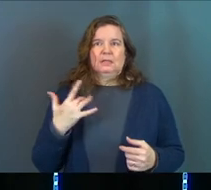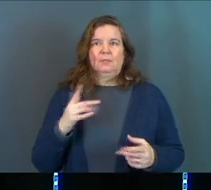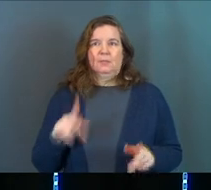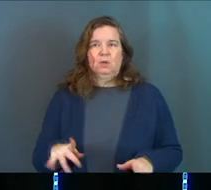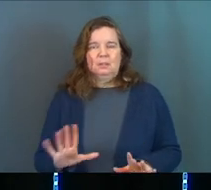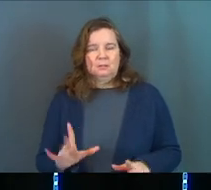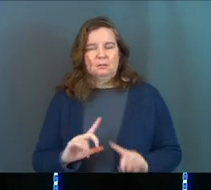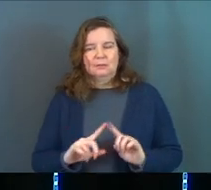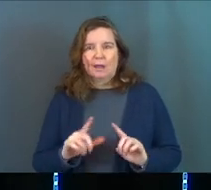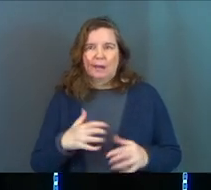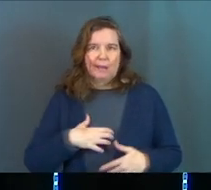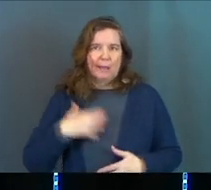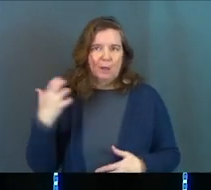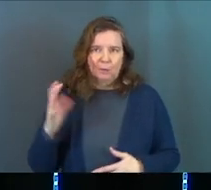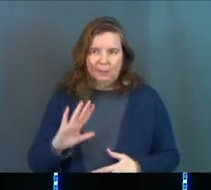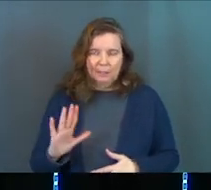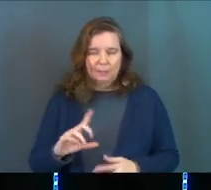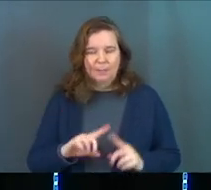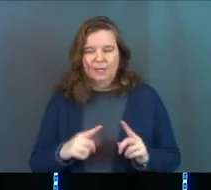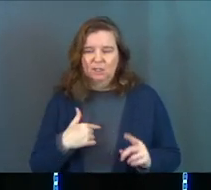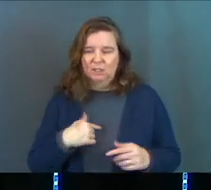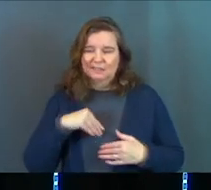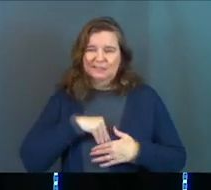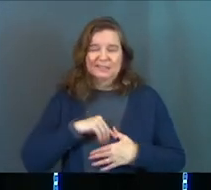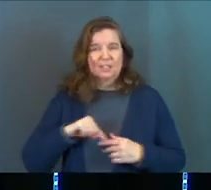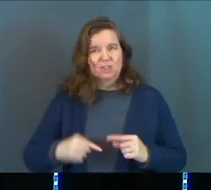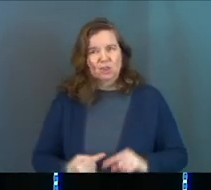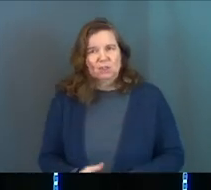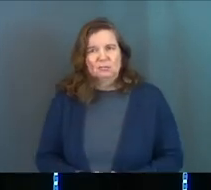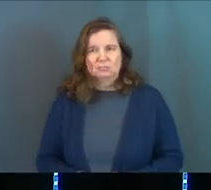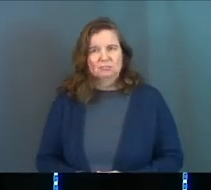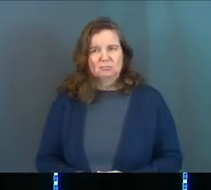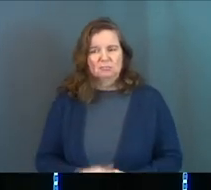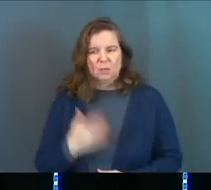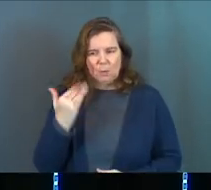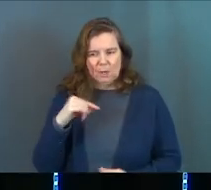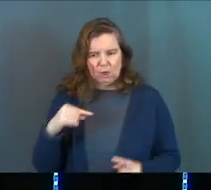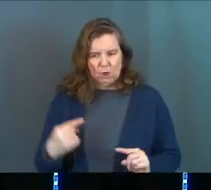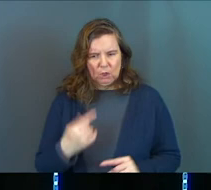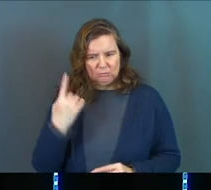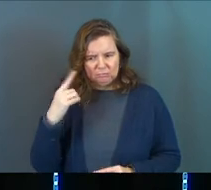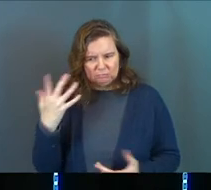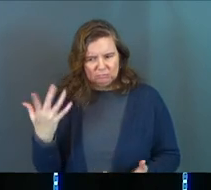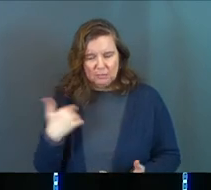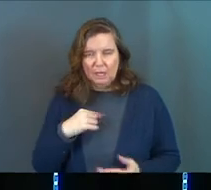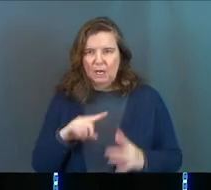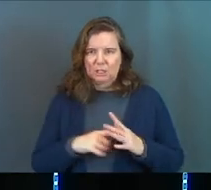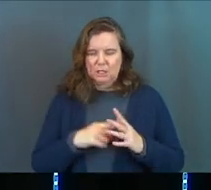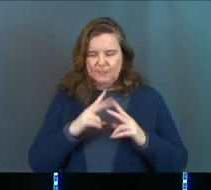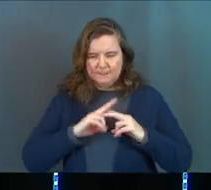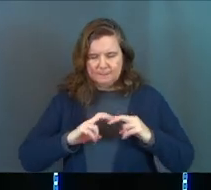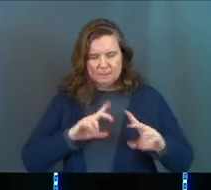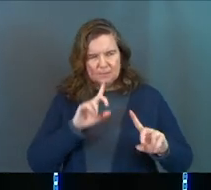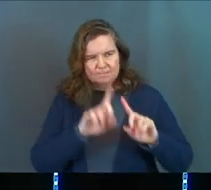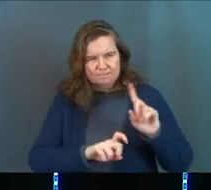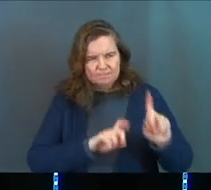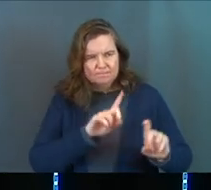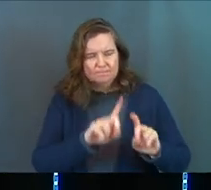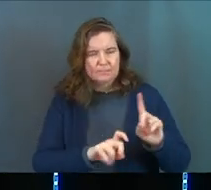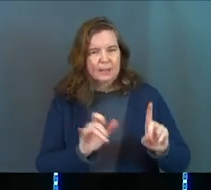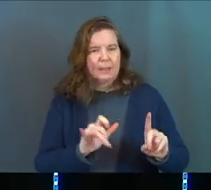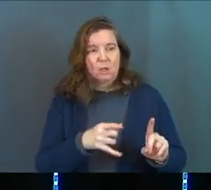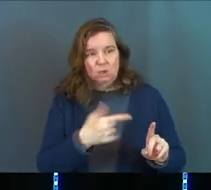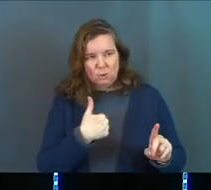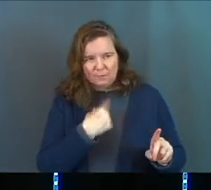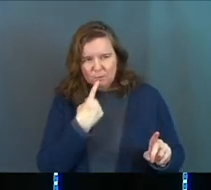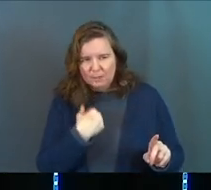person. Not angry. She's like, it just hurt. Why did it hurt? And I start probing her. I start asking her questions